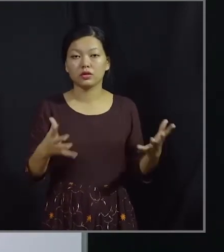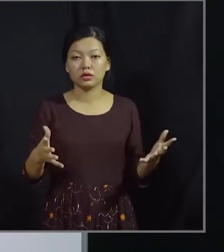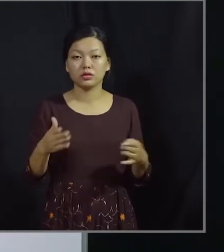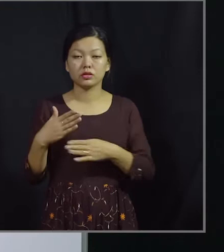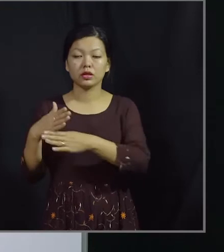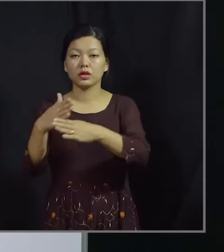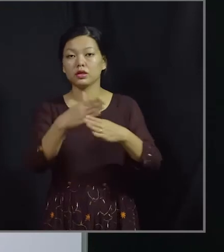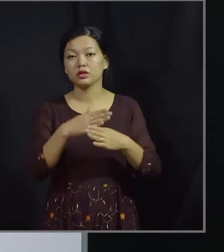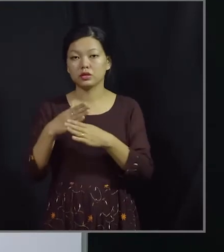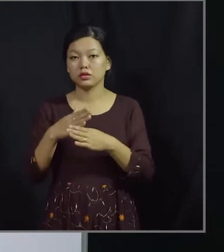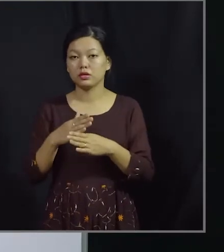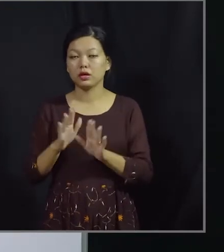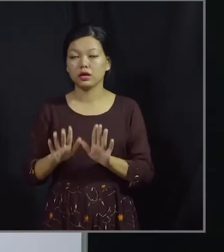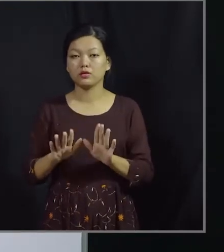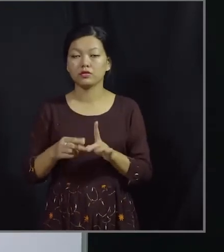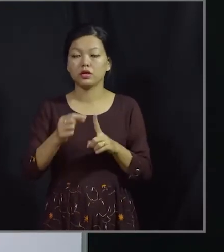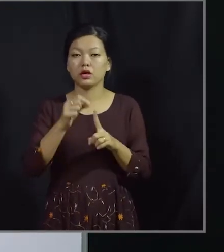and loss for the